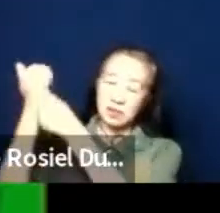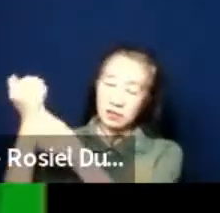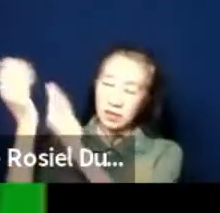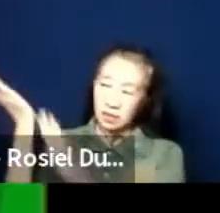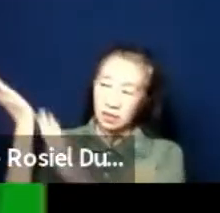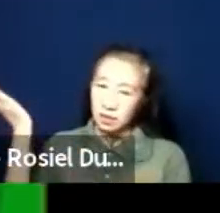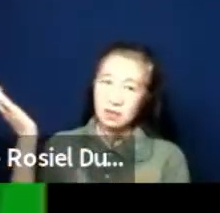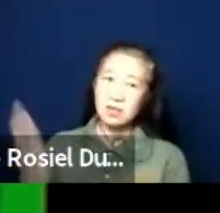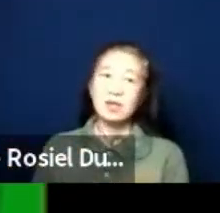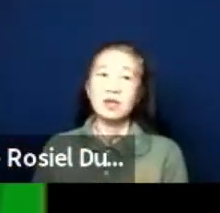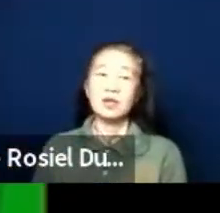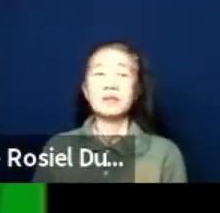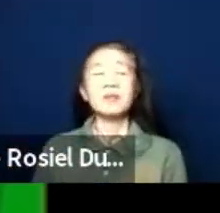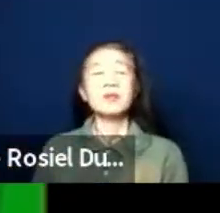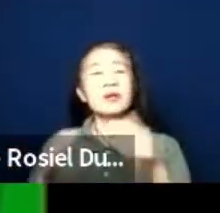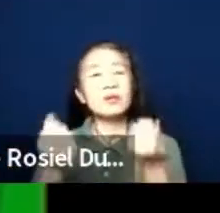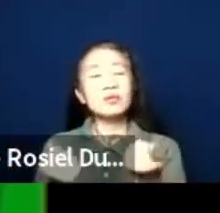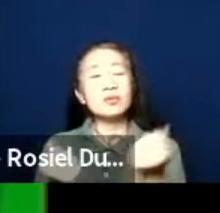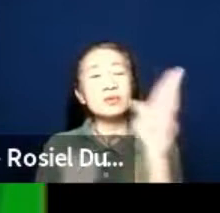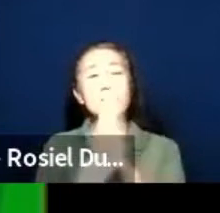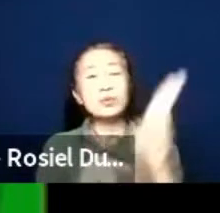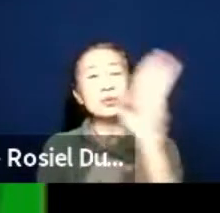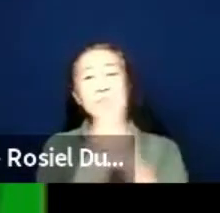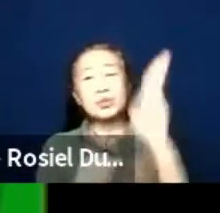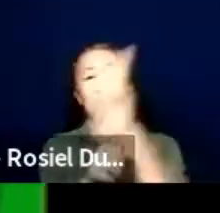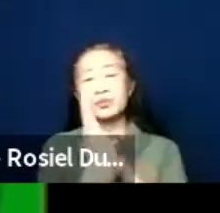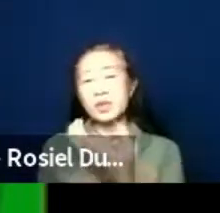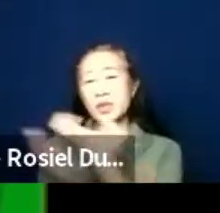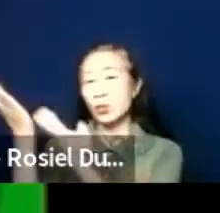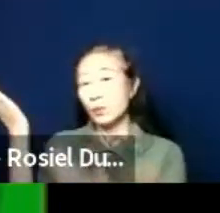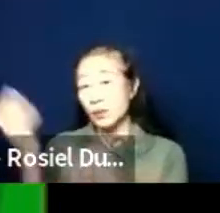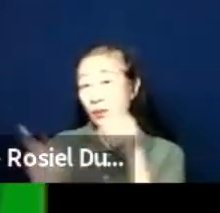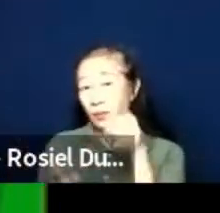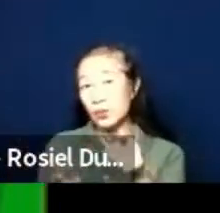your equipment if needed, especially if you are, let's say, using a